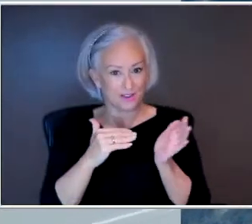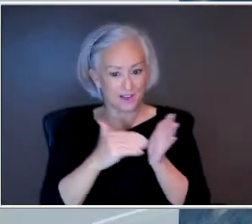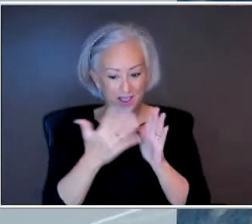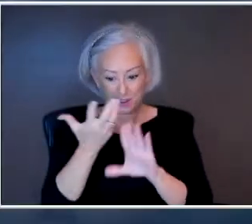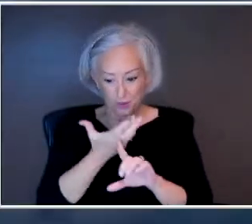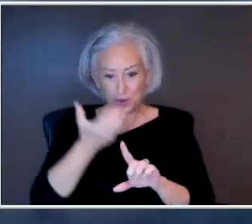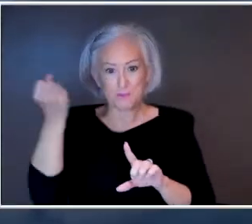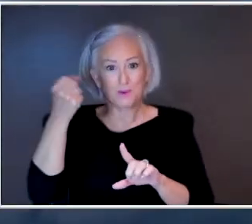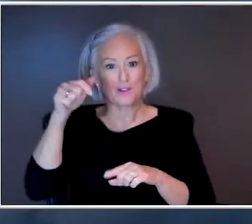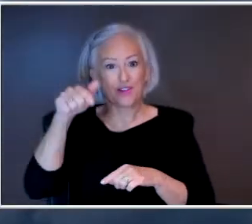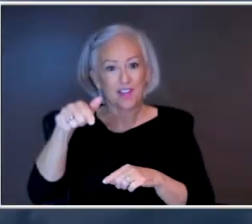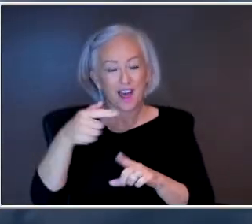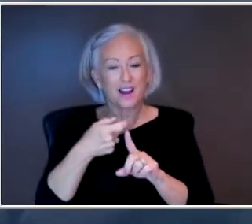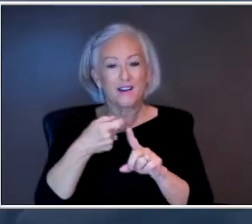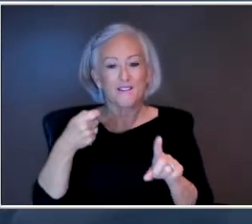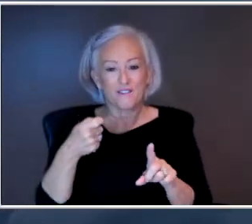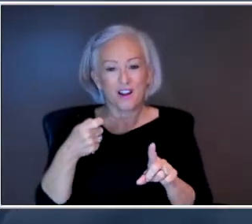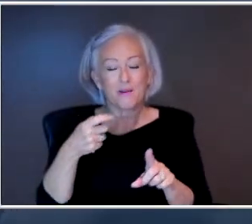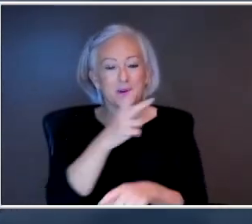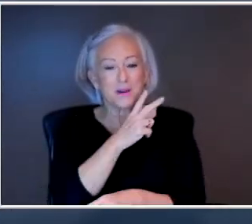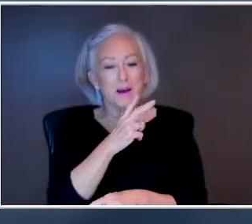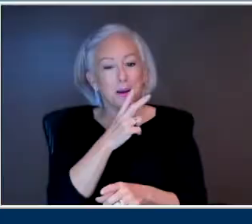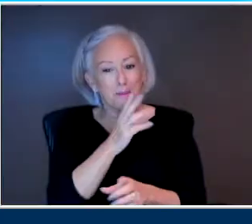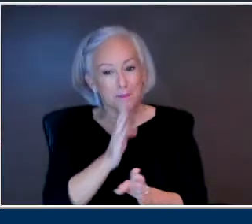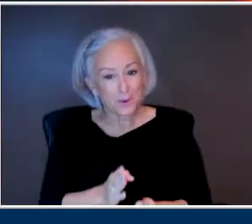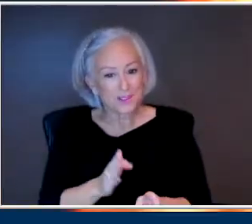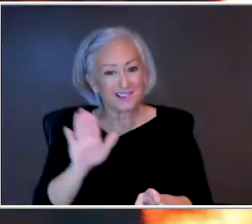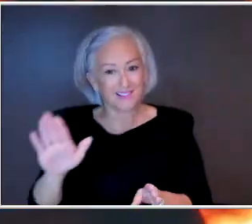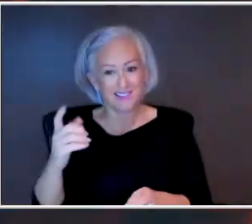after an emergency landing in Kansas City.